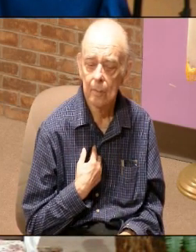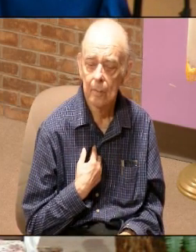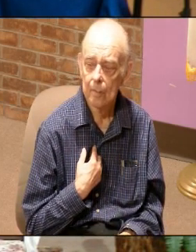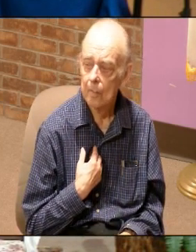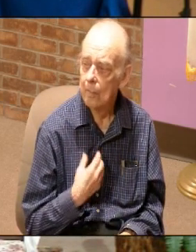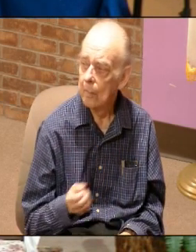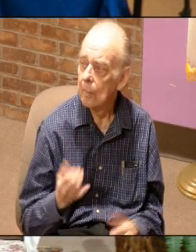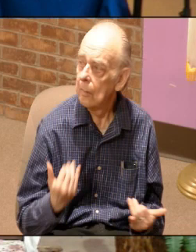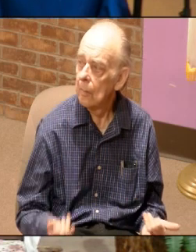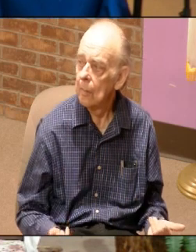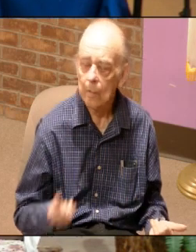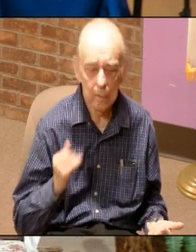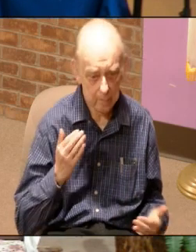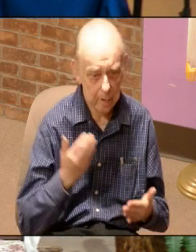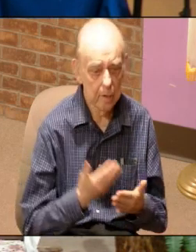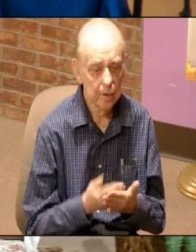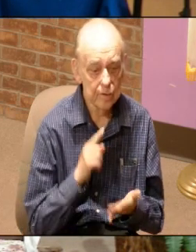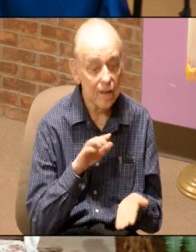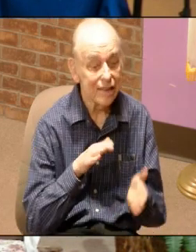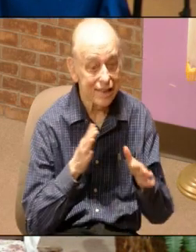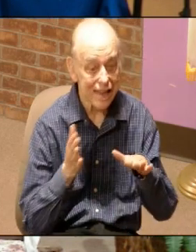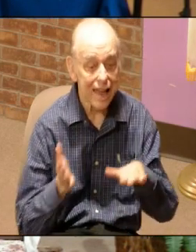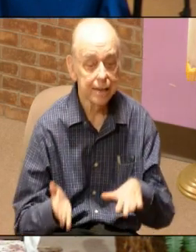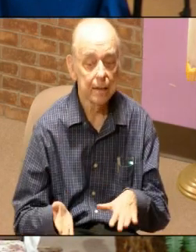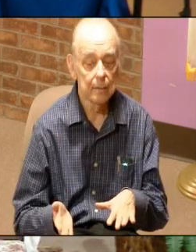And now her son is dead.